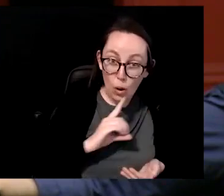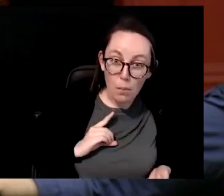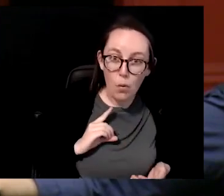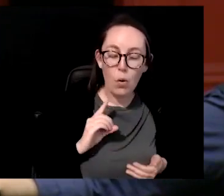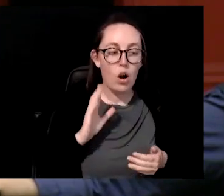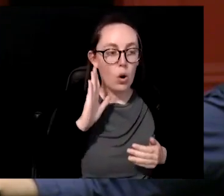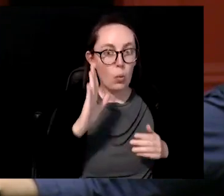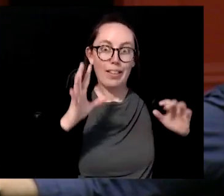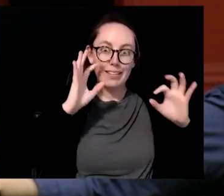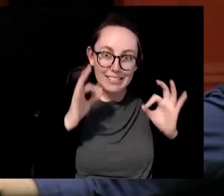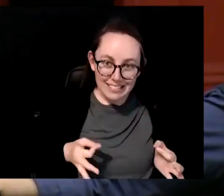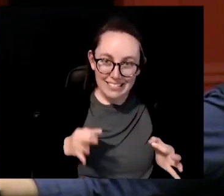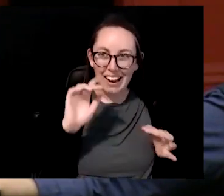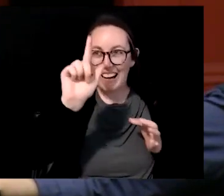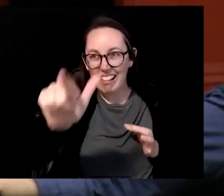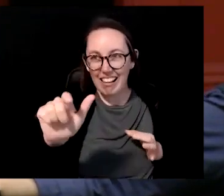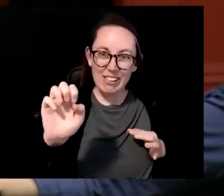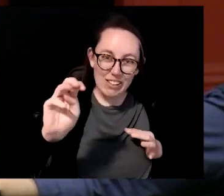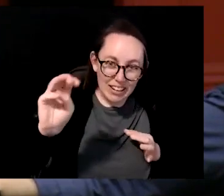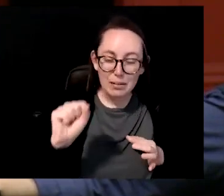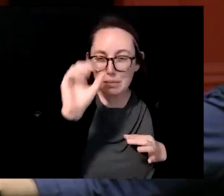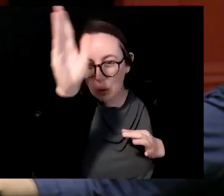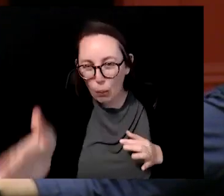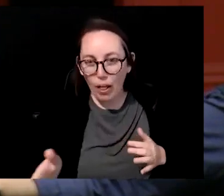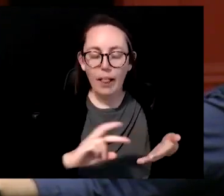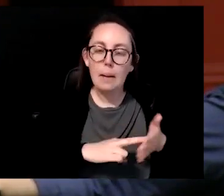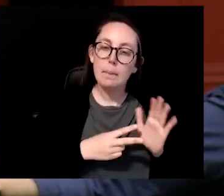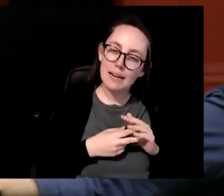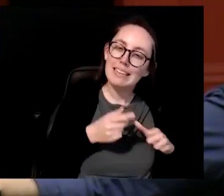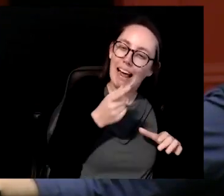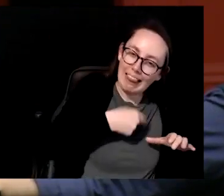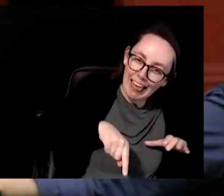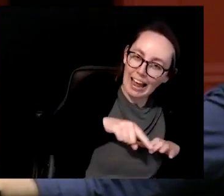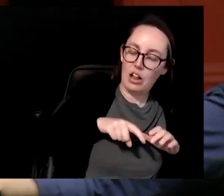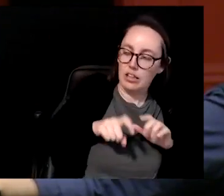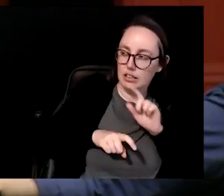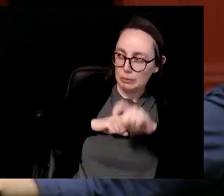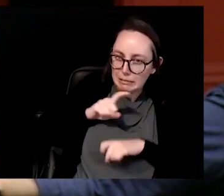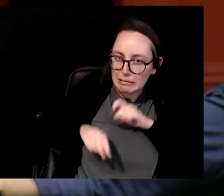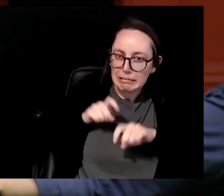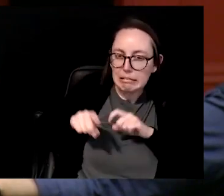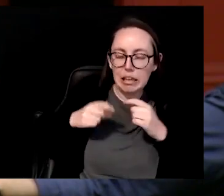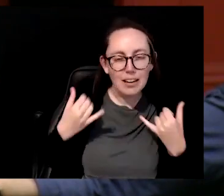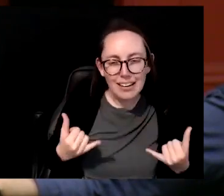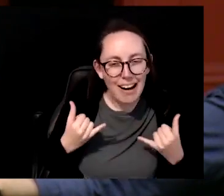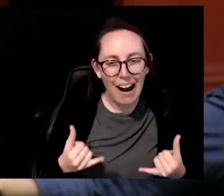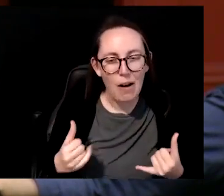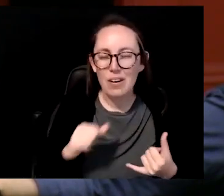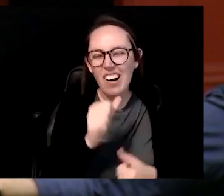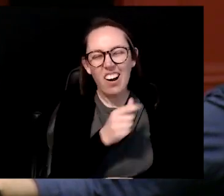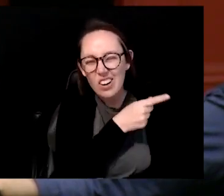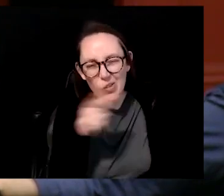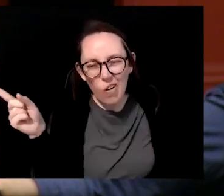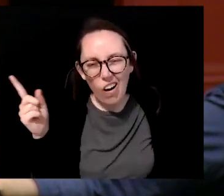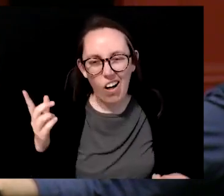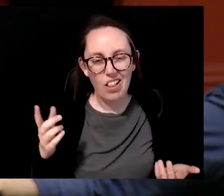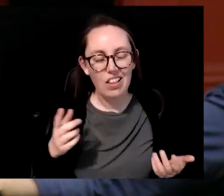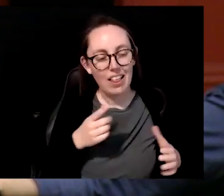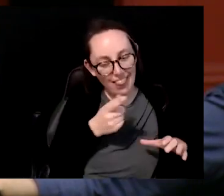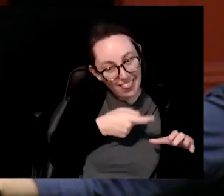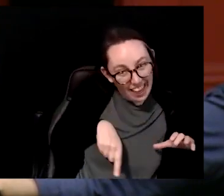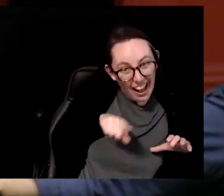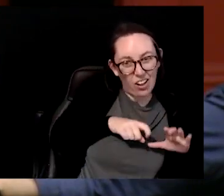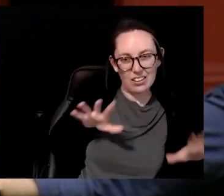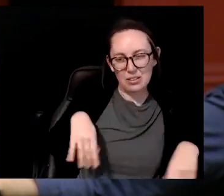table asking these questions that you're asking having the conversations that you're asking and giving the town staff guidance if you if